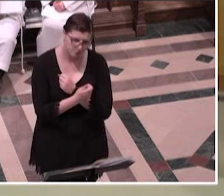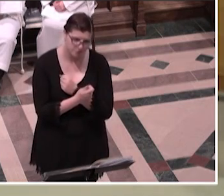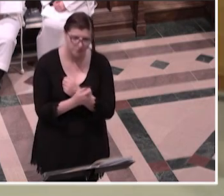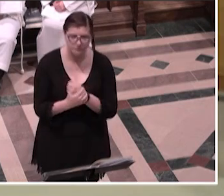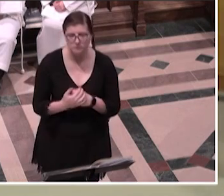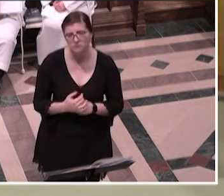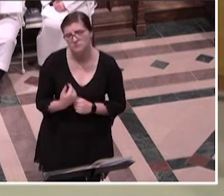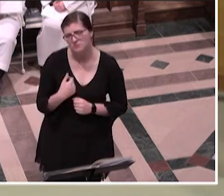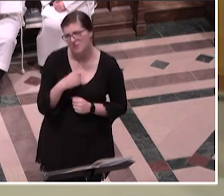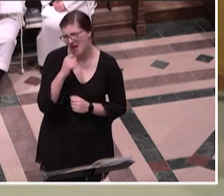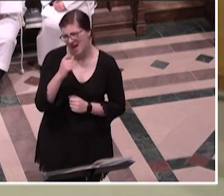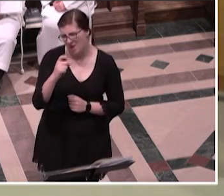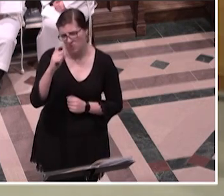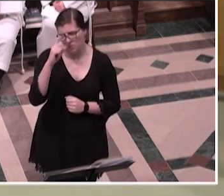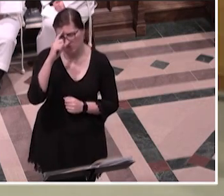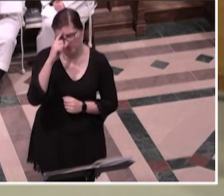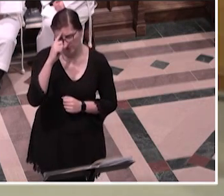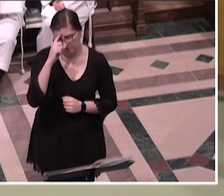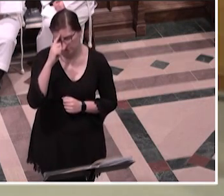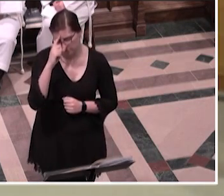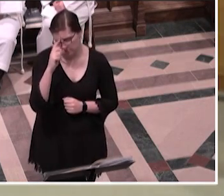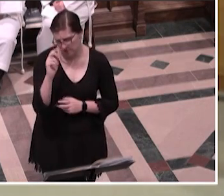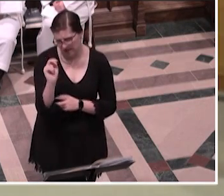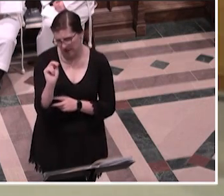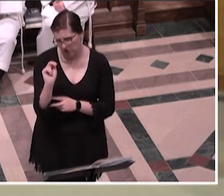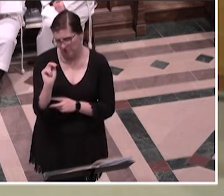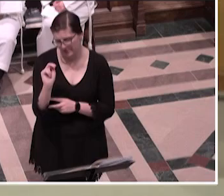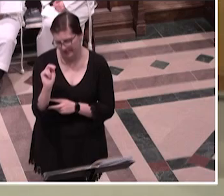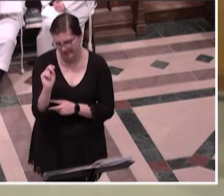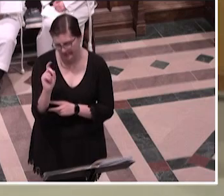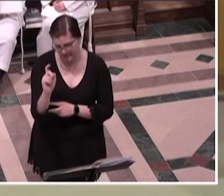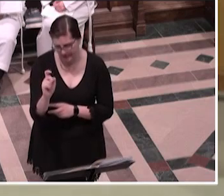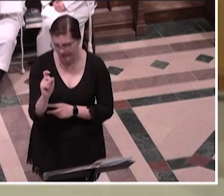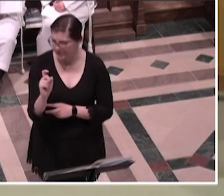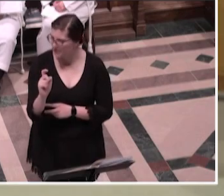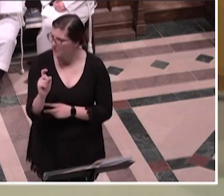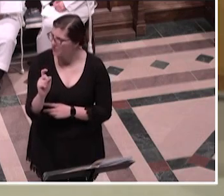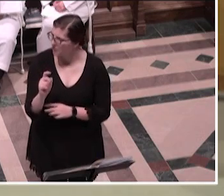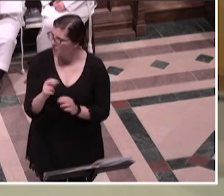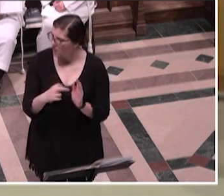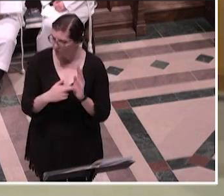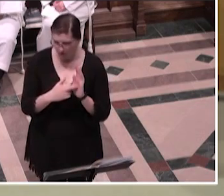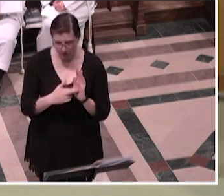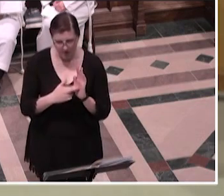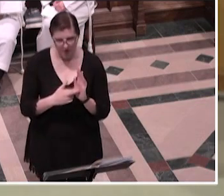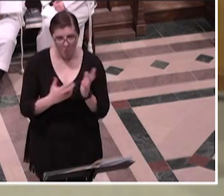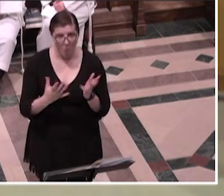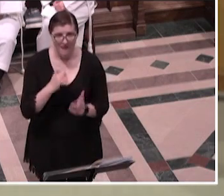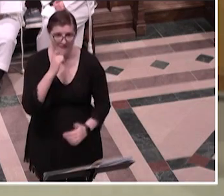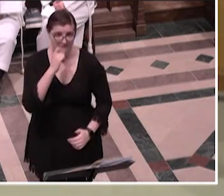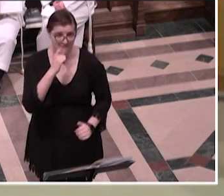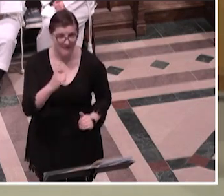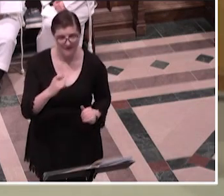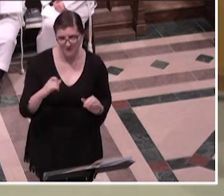I don't think Nicodemus is meant to stand for us as a symbol of what not to be.